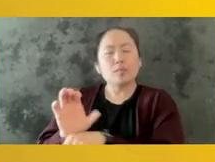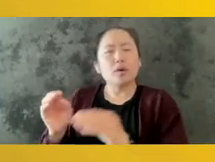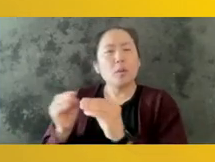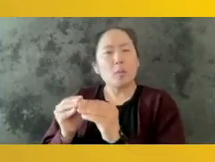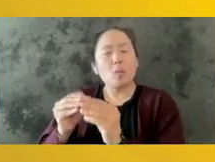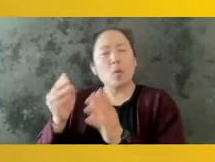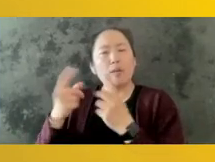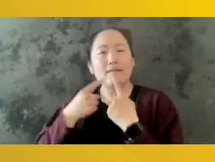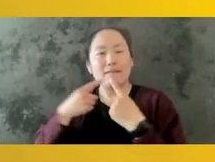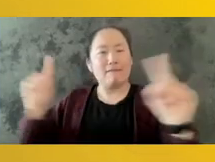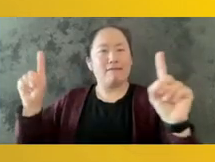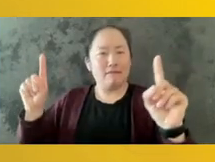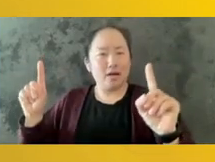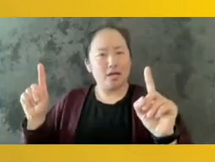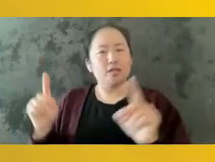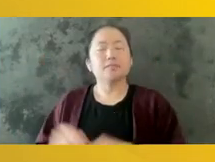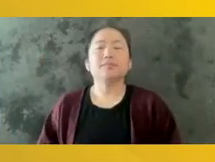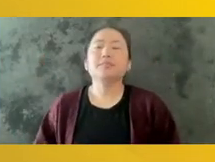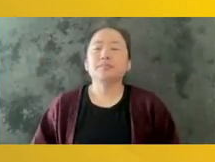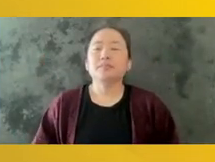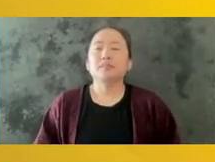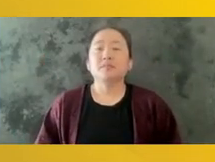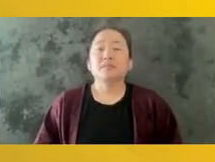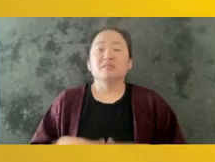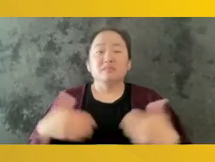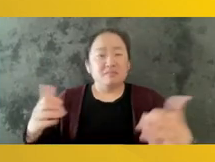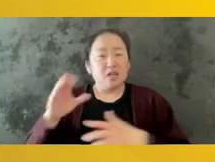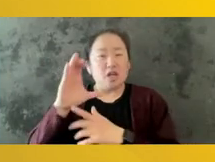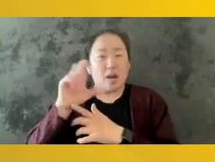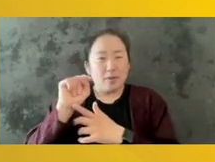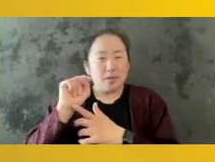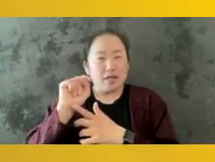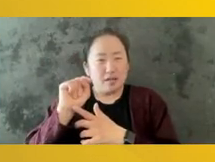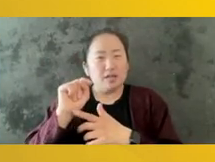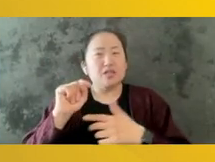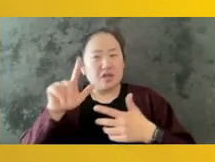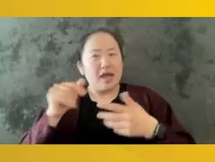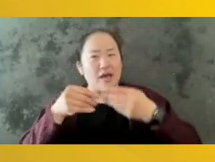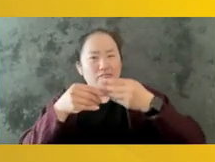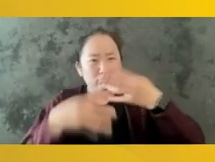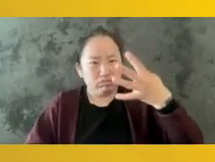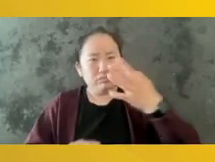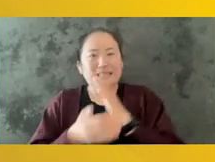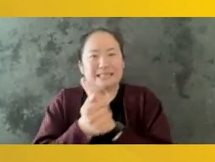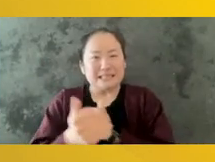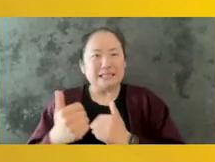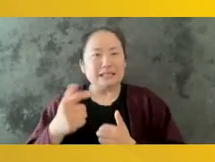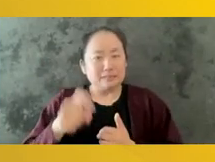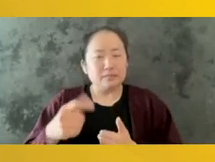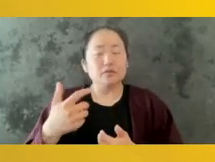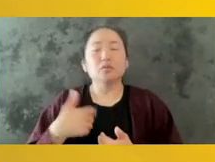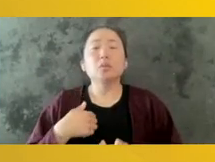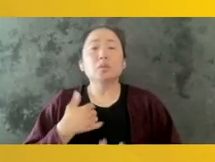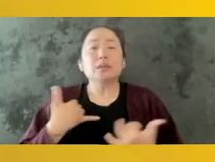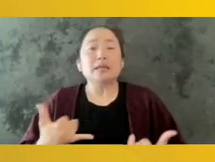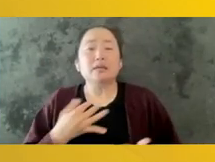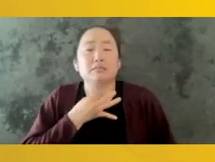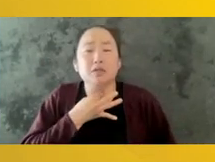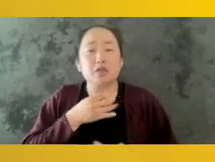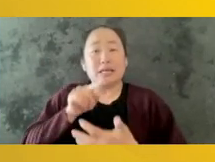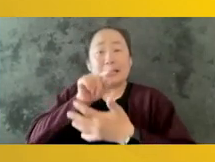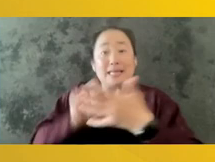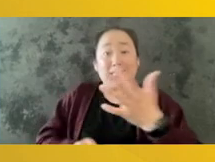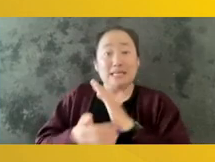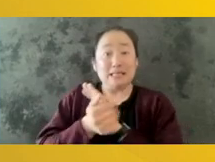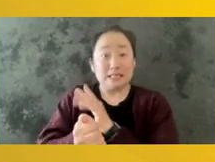that we have further defined computational thinking, what other examples of these skills are you already doing in your classroom? So go